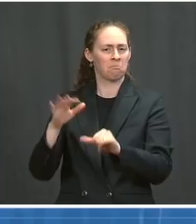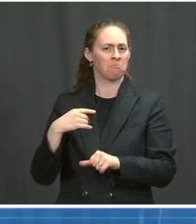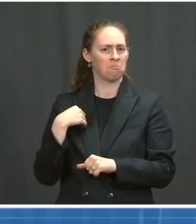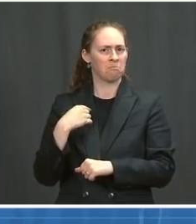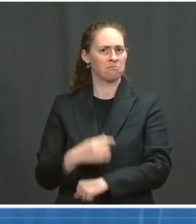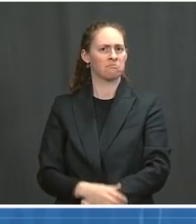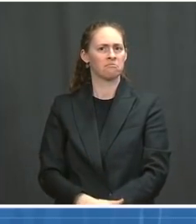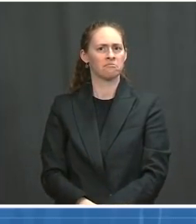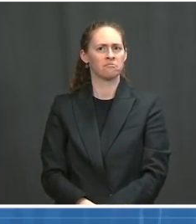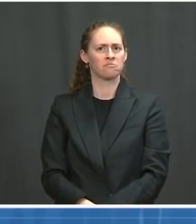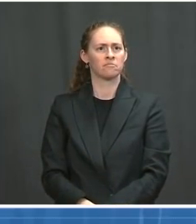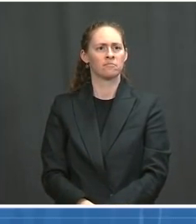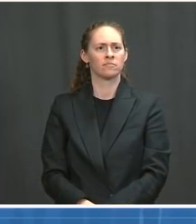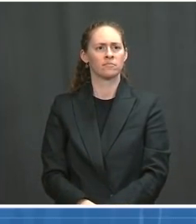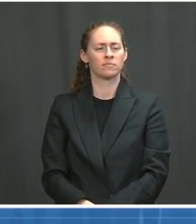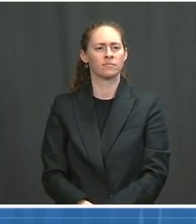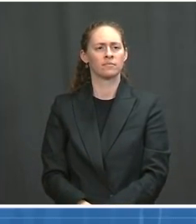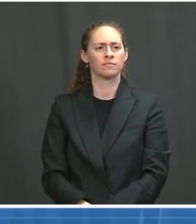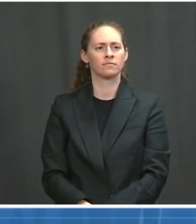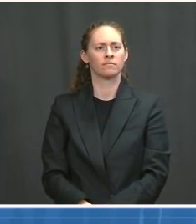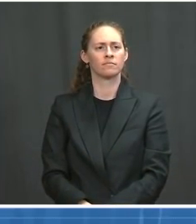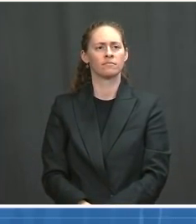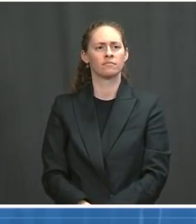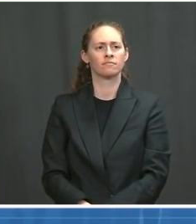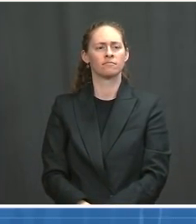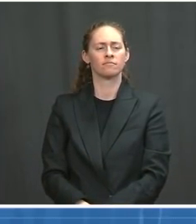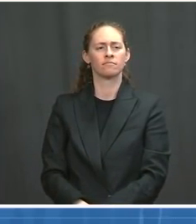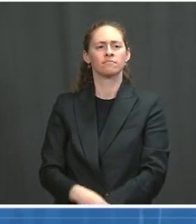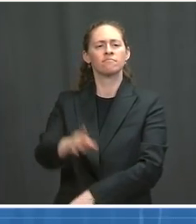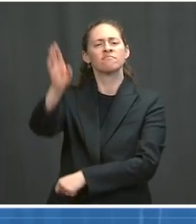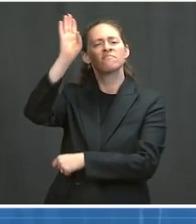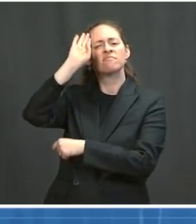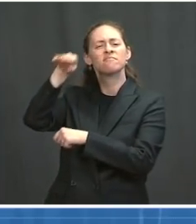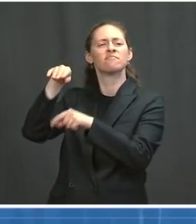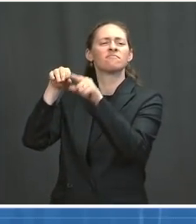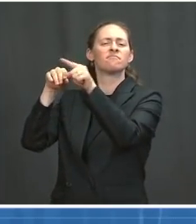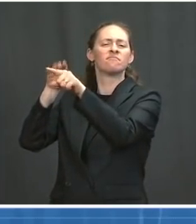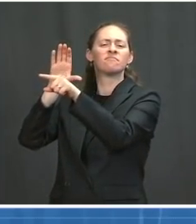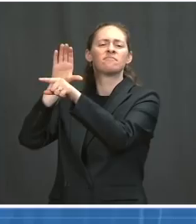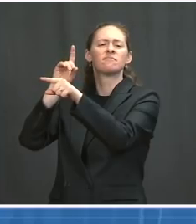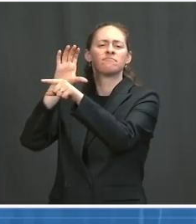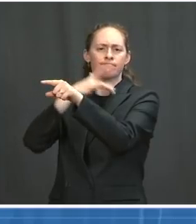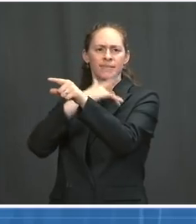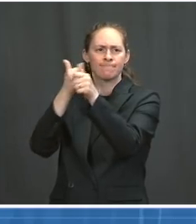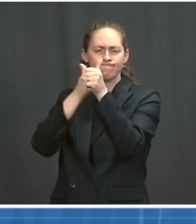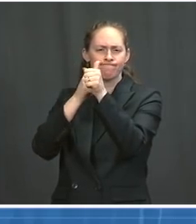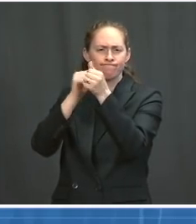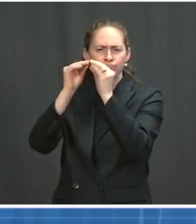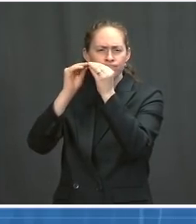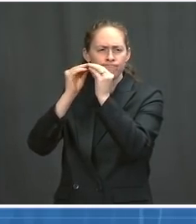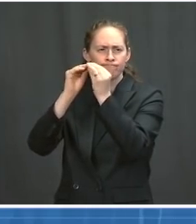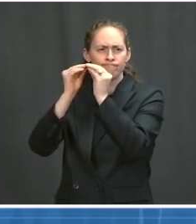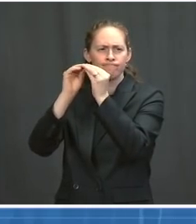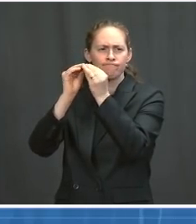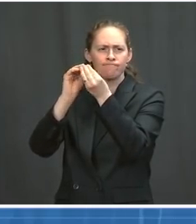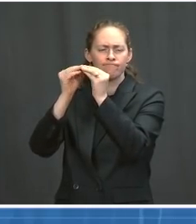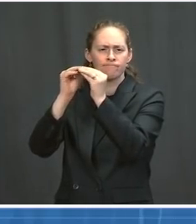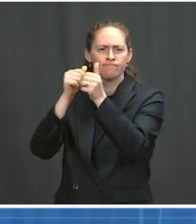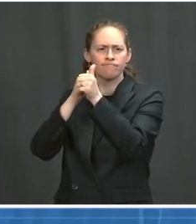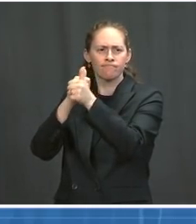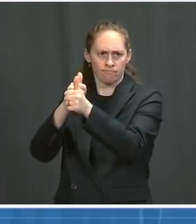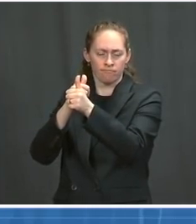there's been any discussion of or plan to incorporate those figures into the official death toll, which I guess currently is just confirmed